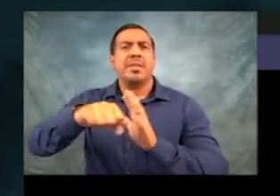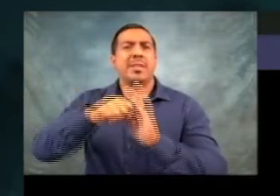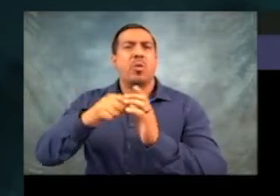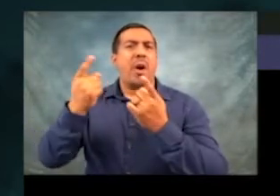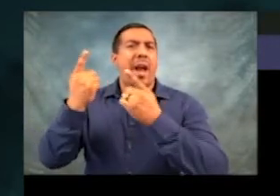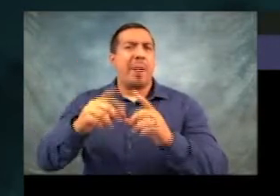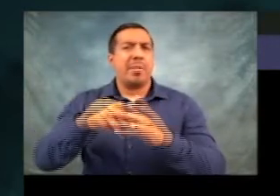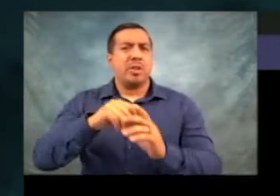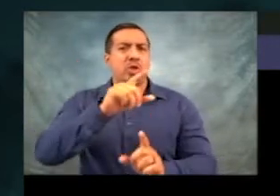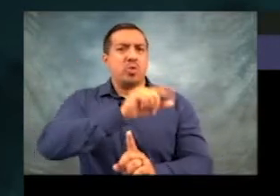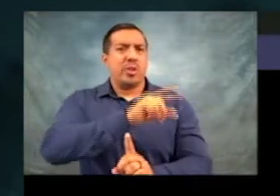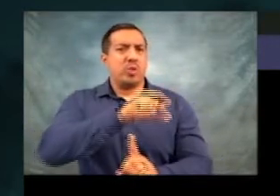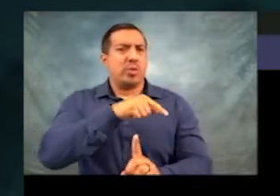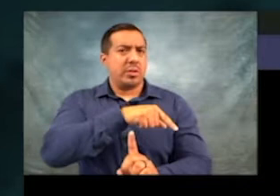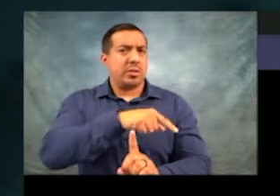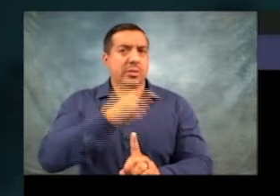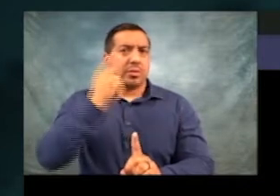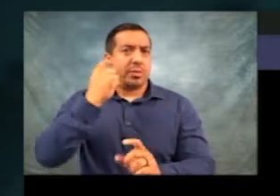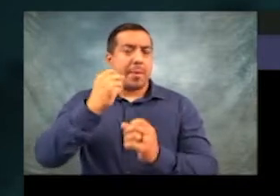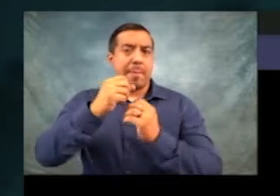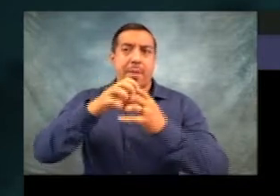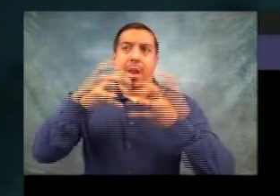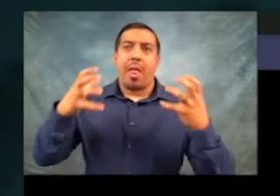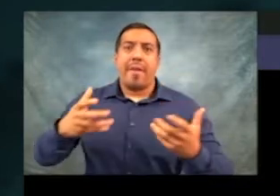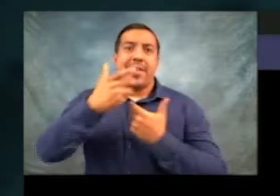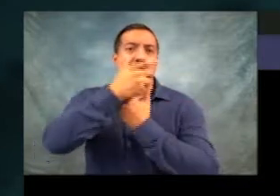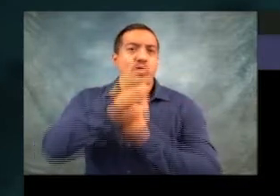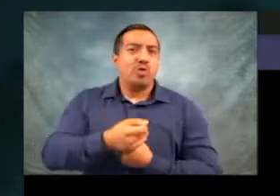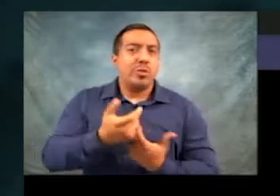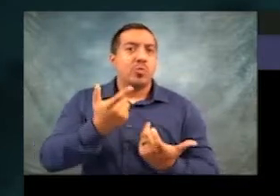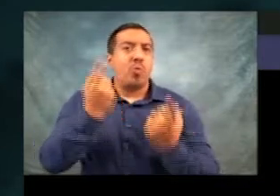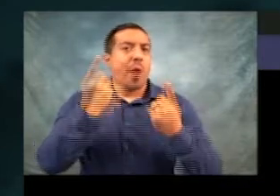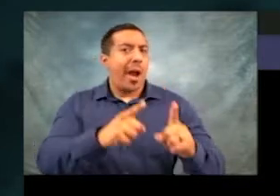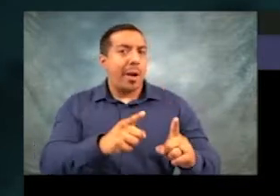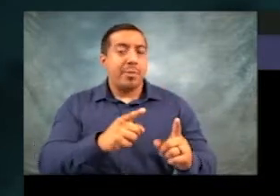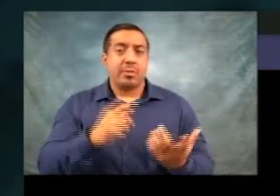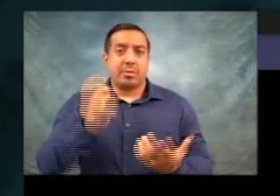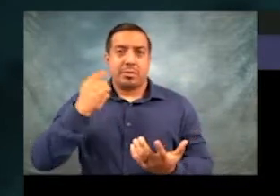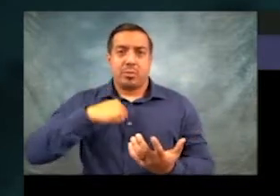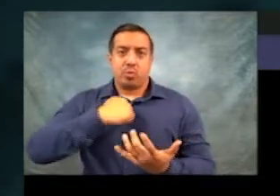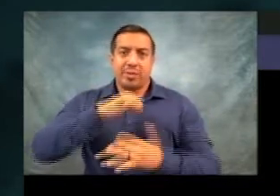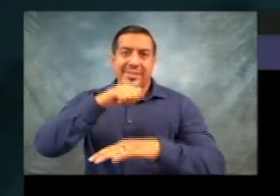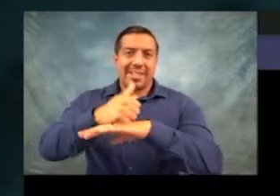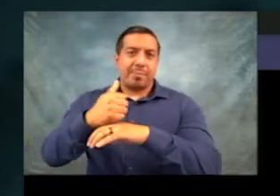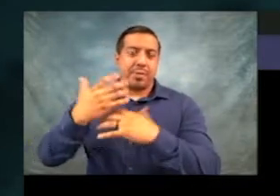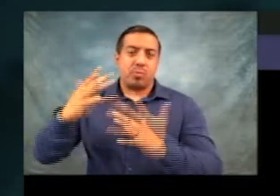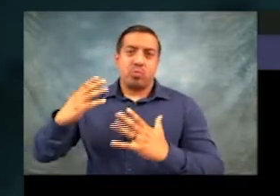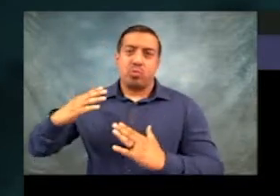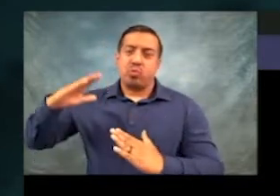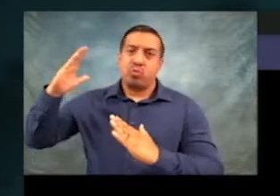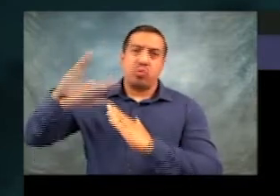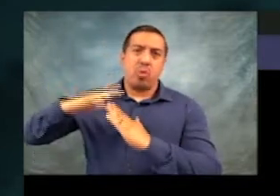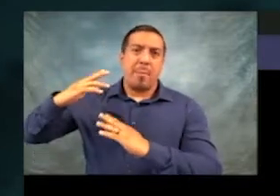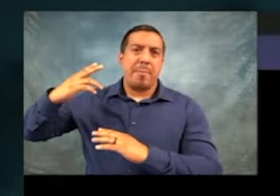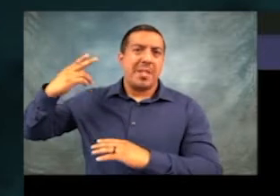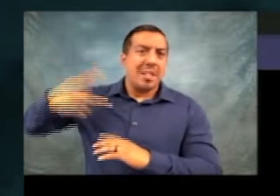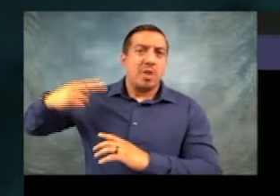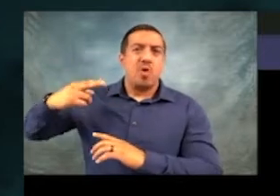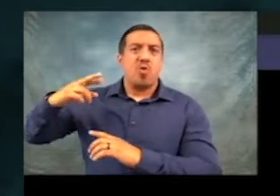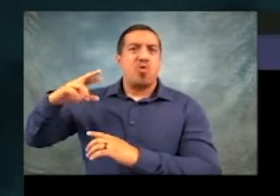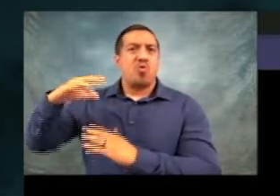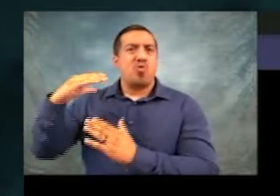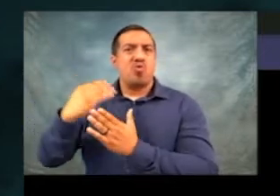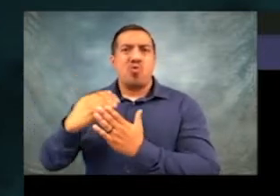in 2020. There's just so much interest in what happened. We set so many records. 2020